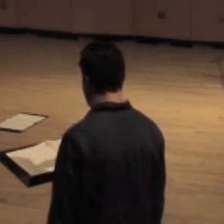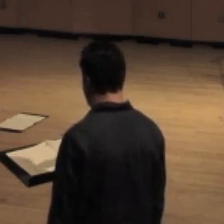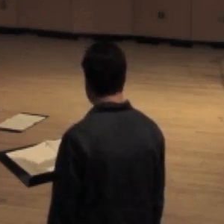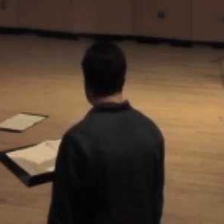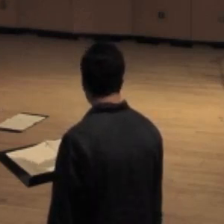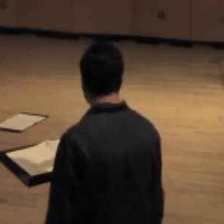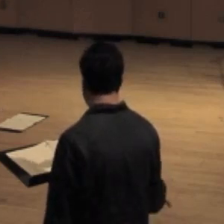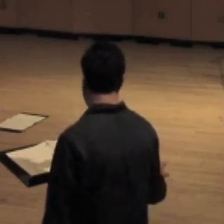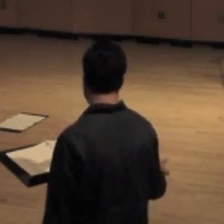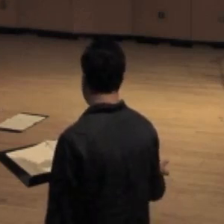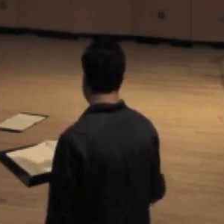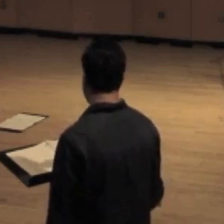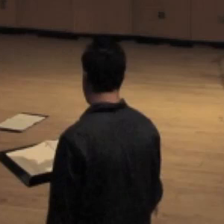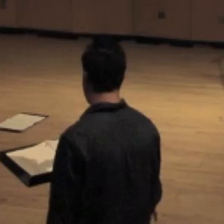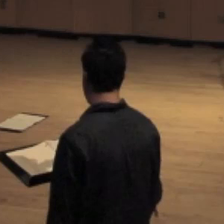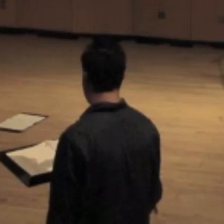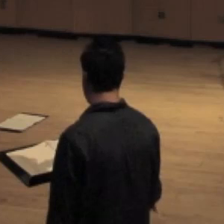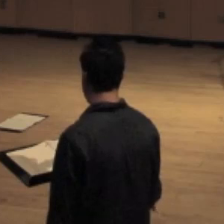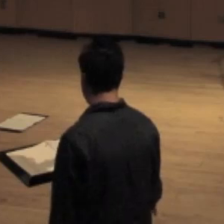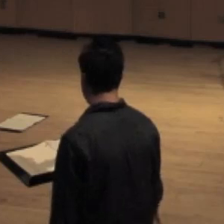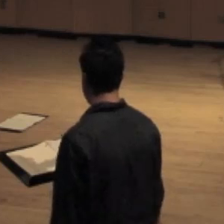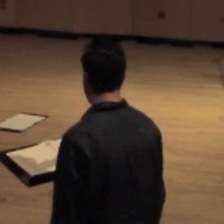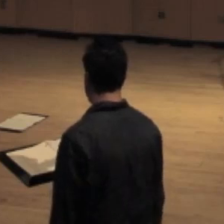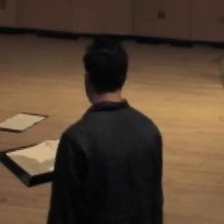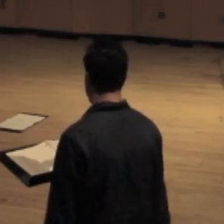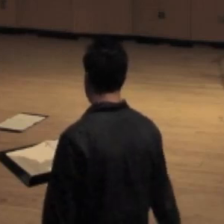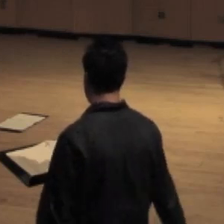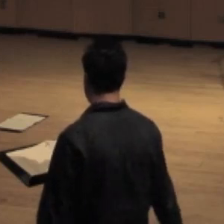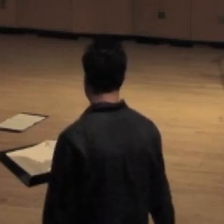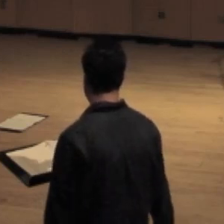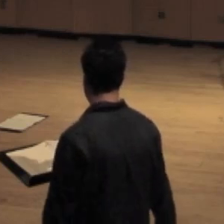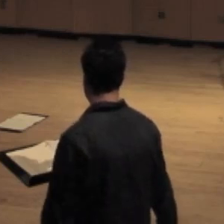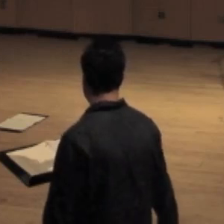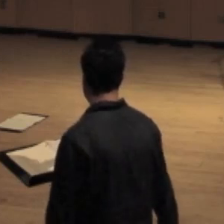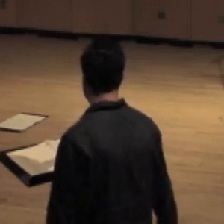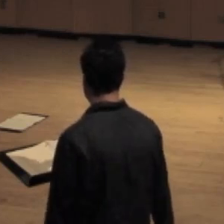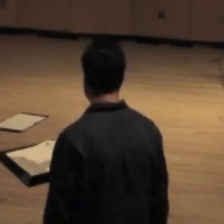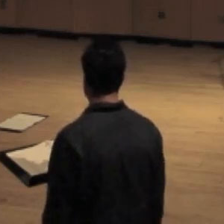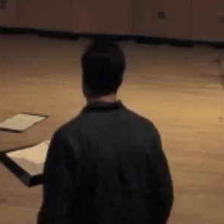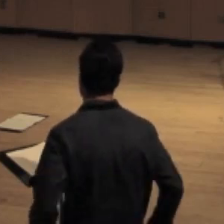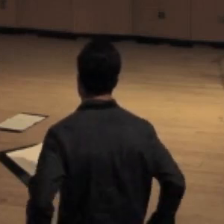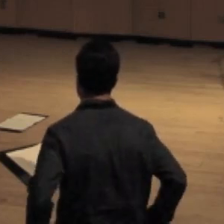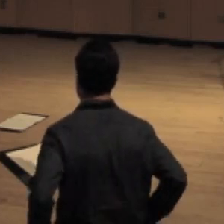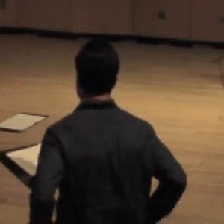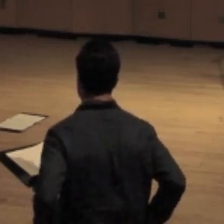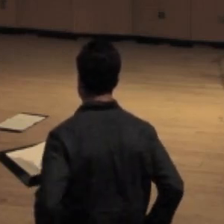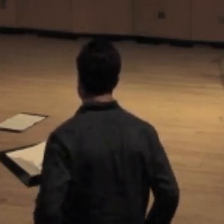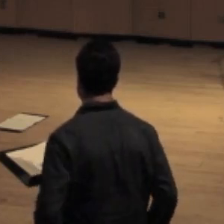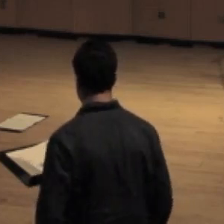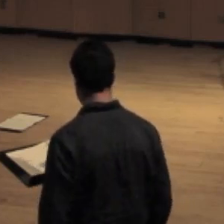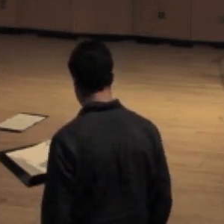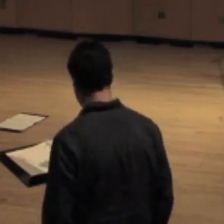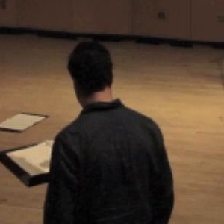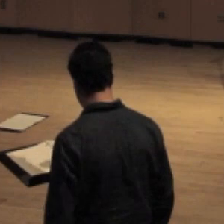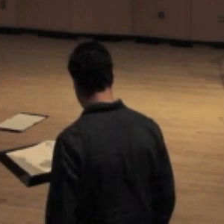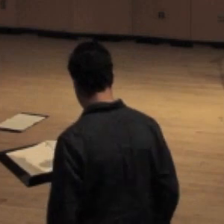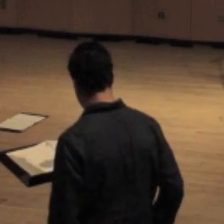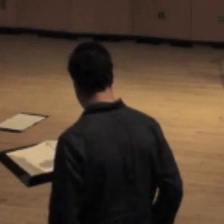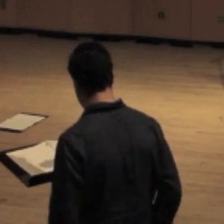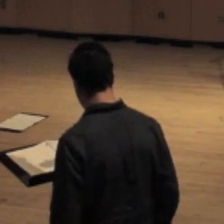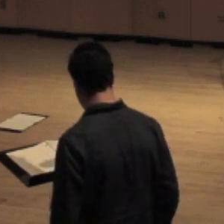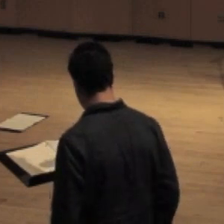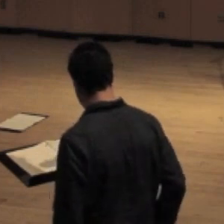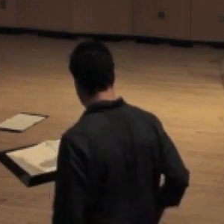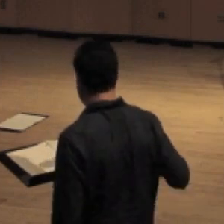yeah but we really good together aren we yeah yeah